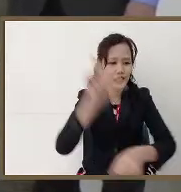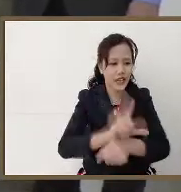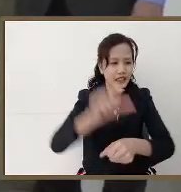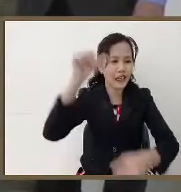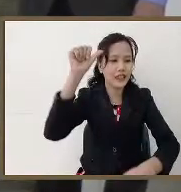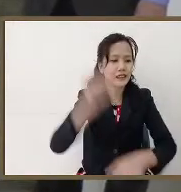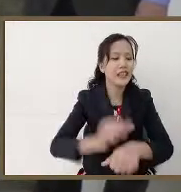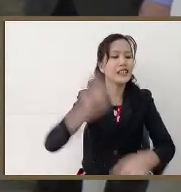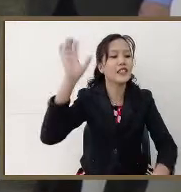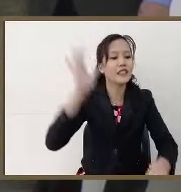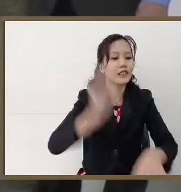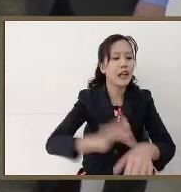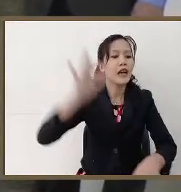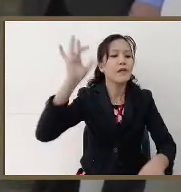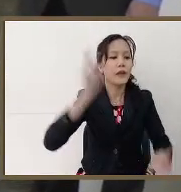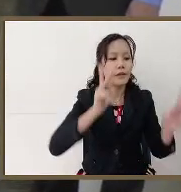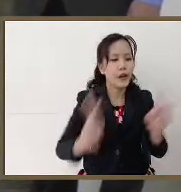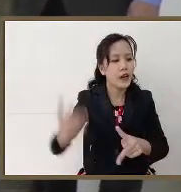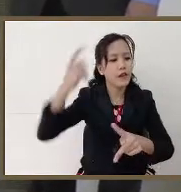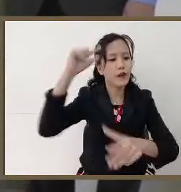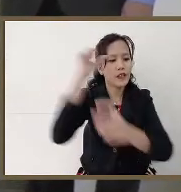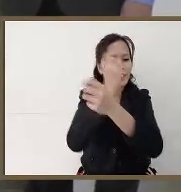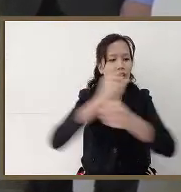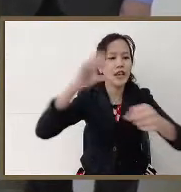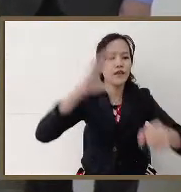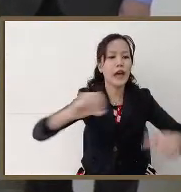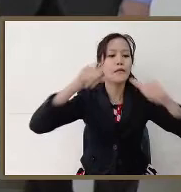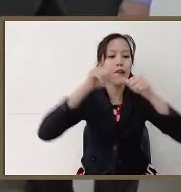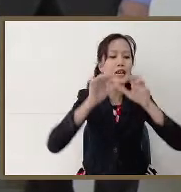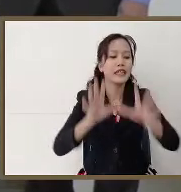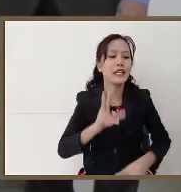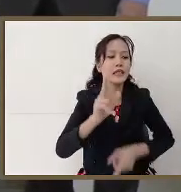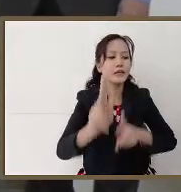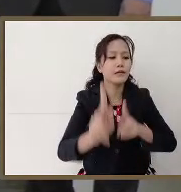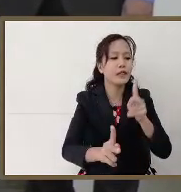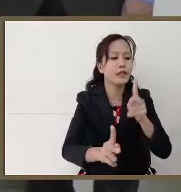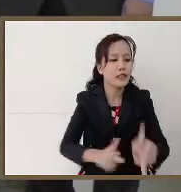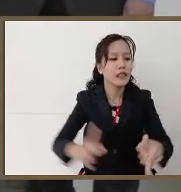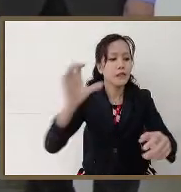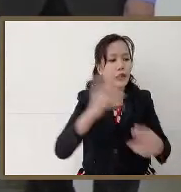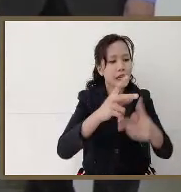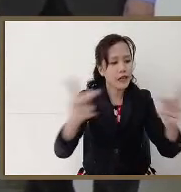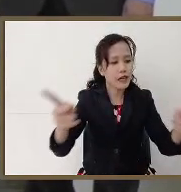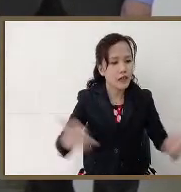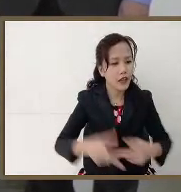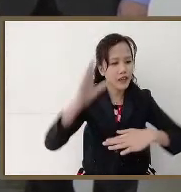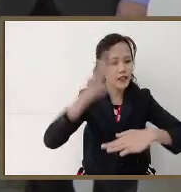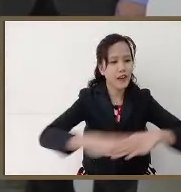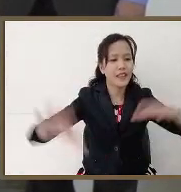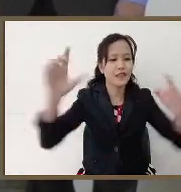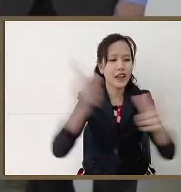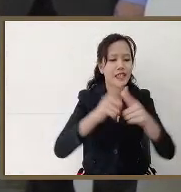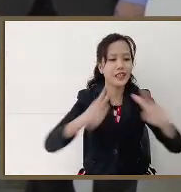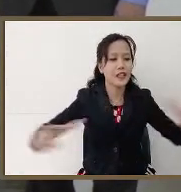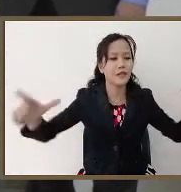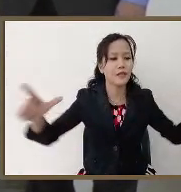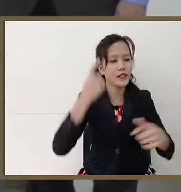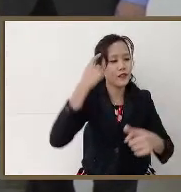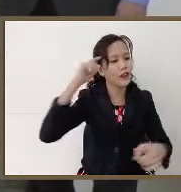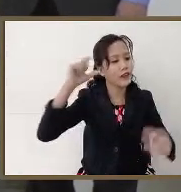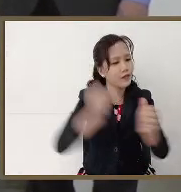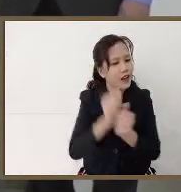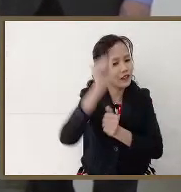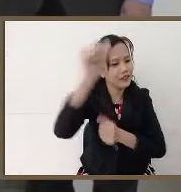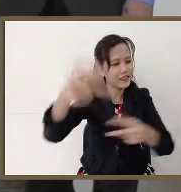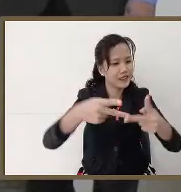promised land untouched by man, prepared for the save and the bless. A city built for square, far away somewhere,